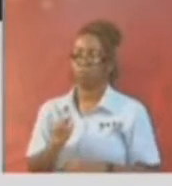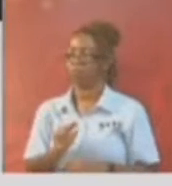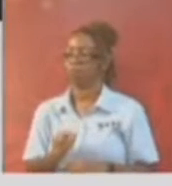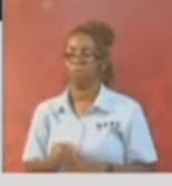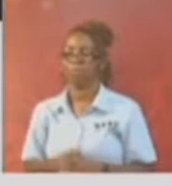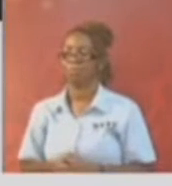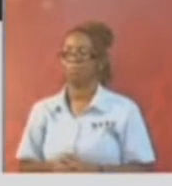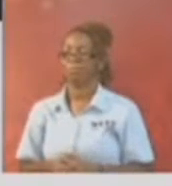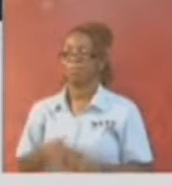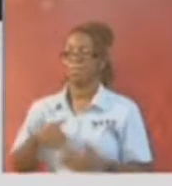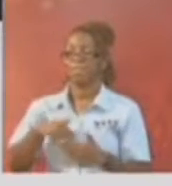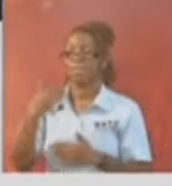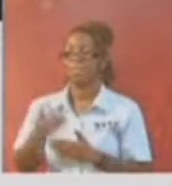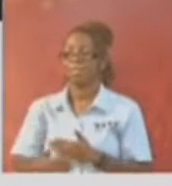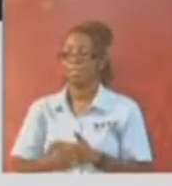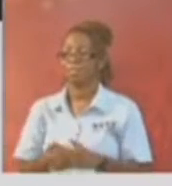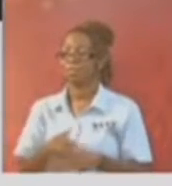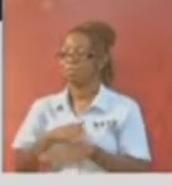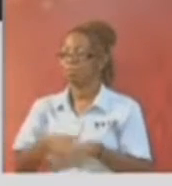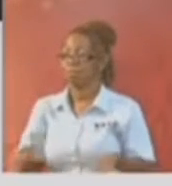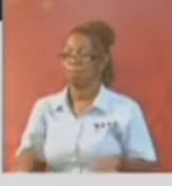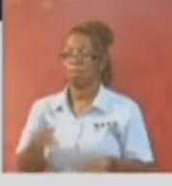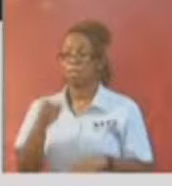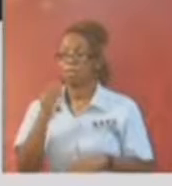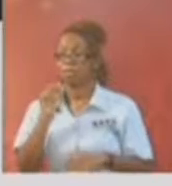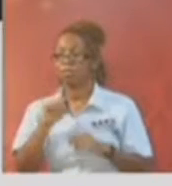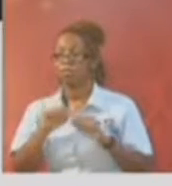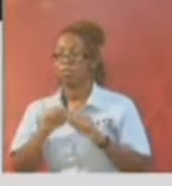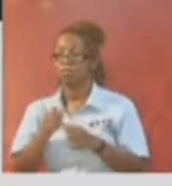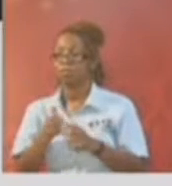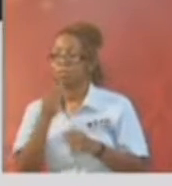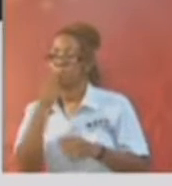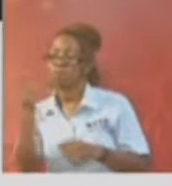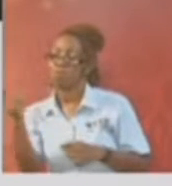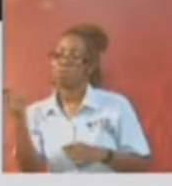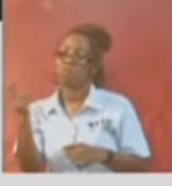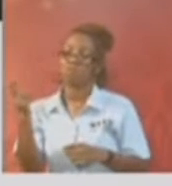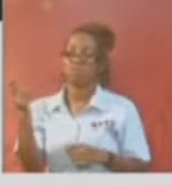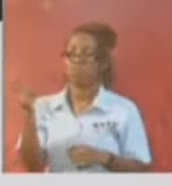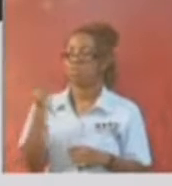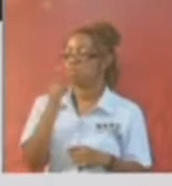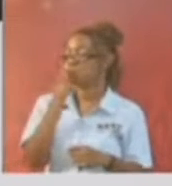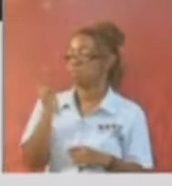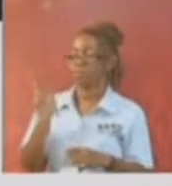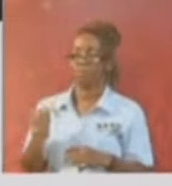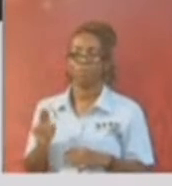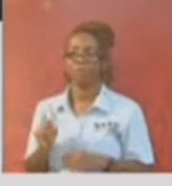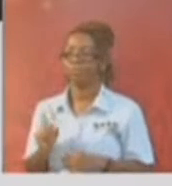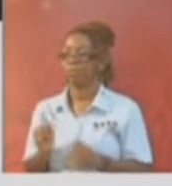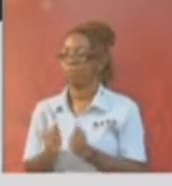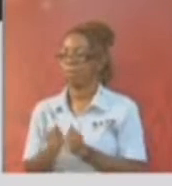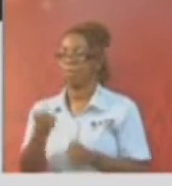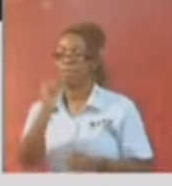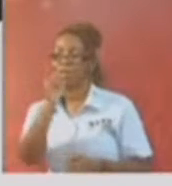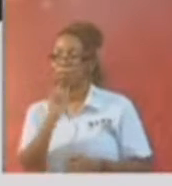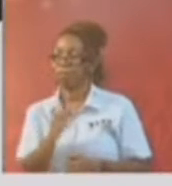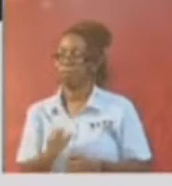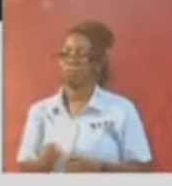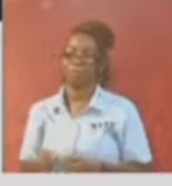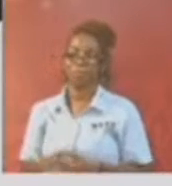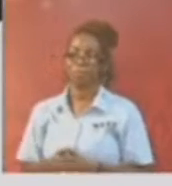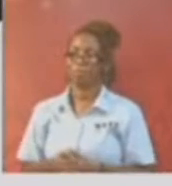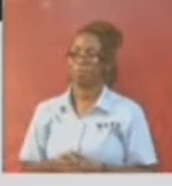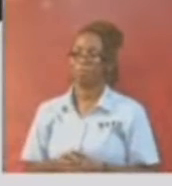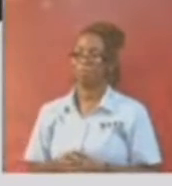please. If you or a loved one may be experiencing alcohol dependence or problem drinking, you are urged